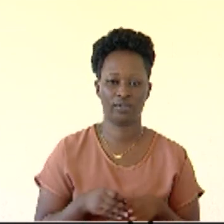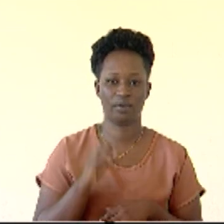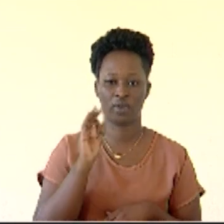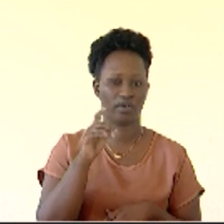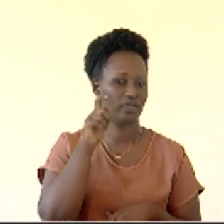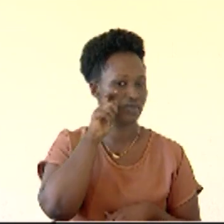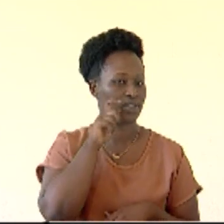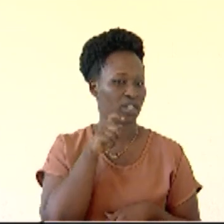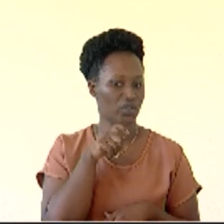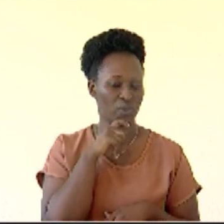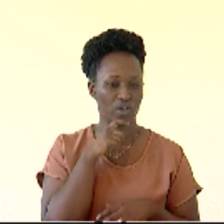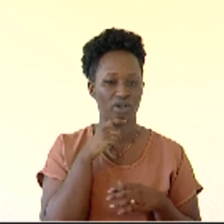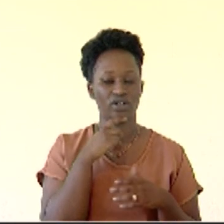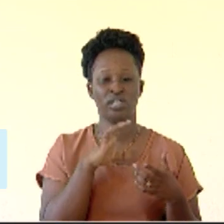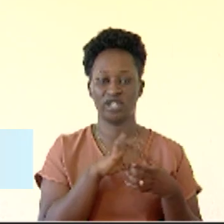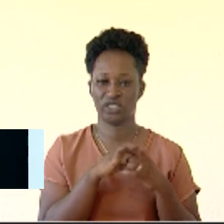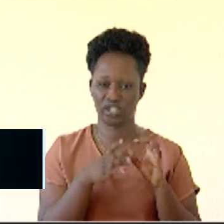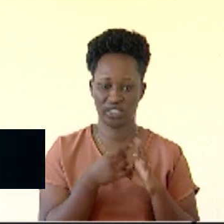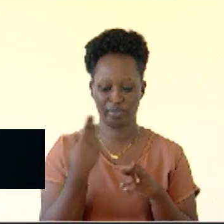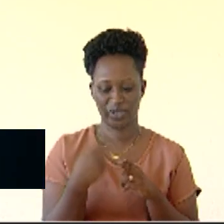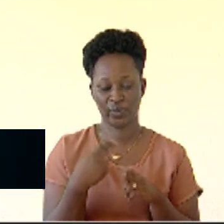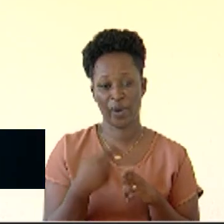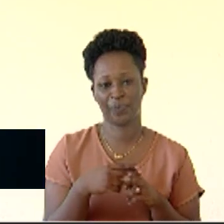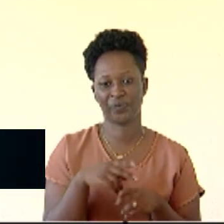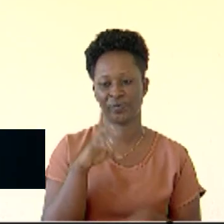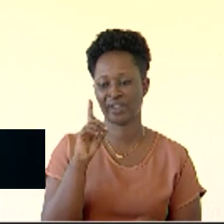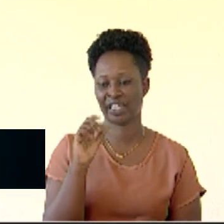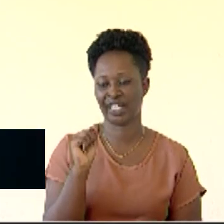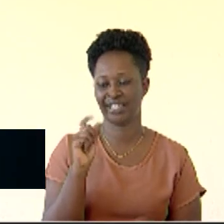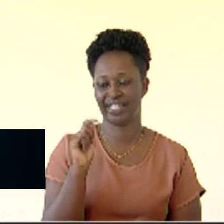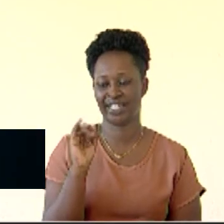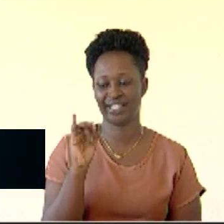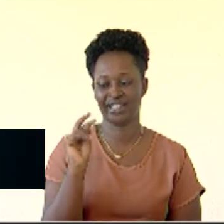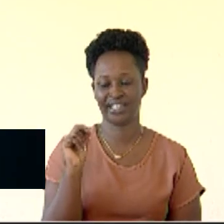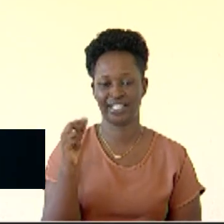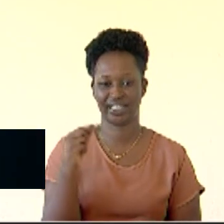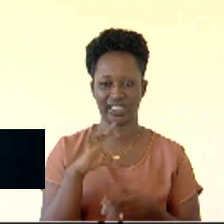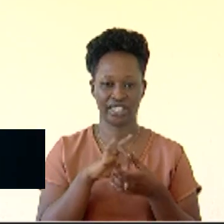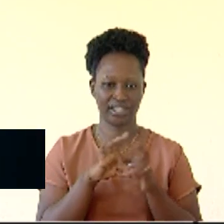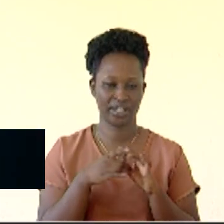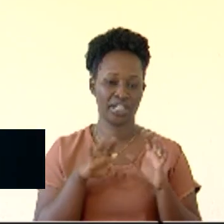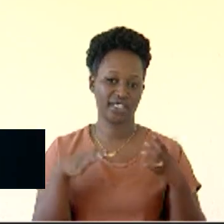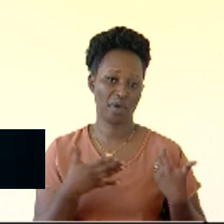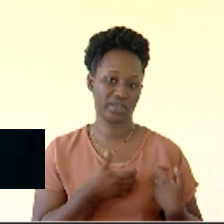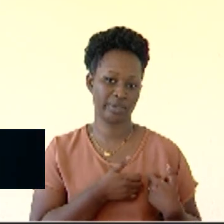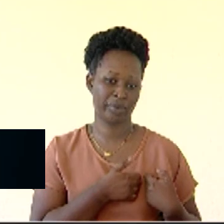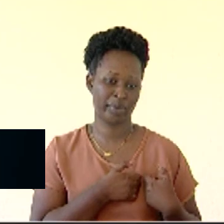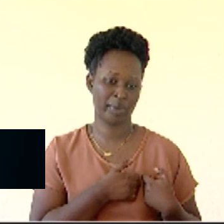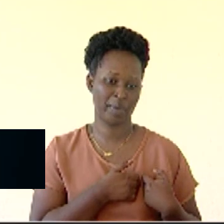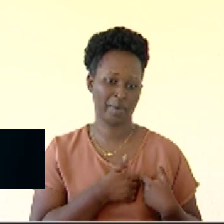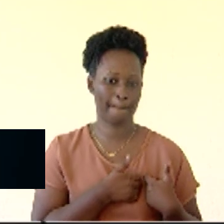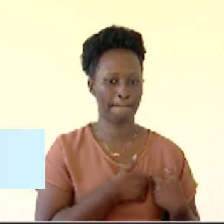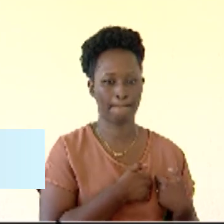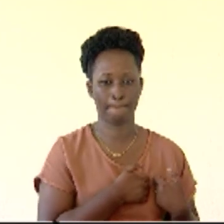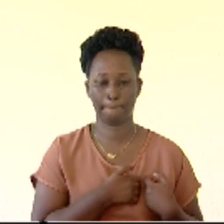which is called dating relationships. What are dating relationships? This is when two people, a boy and a girl,